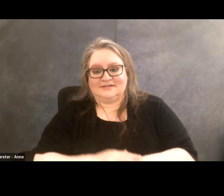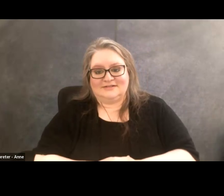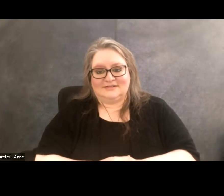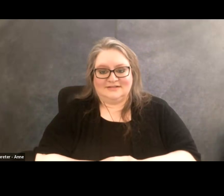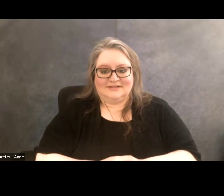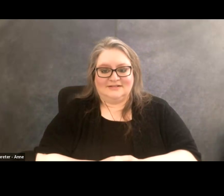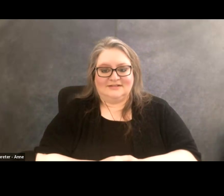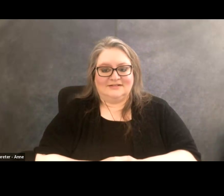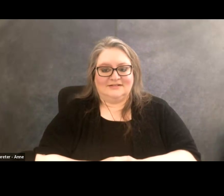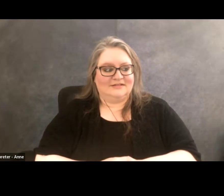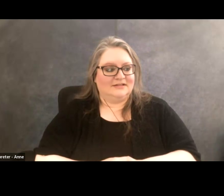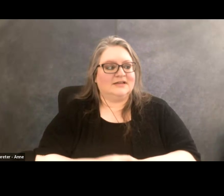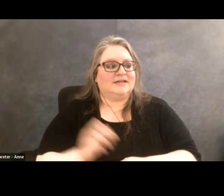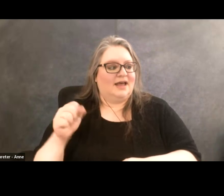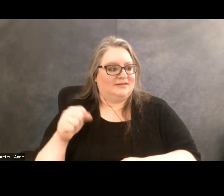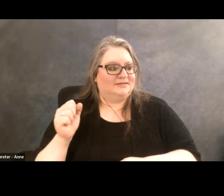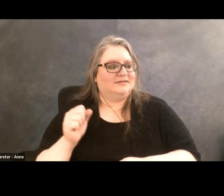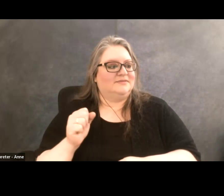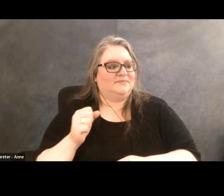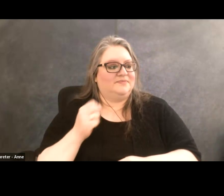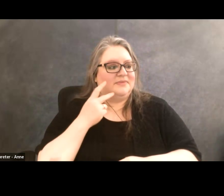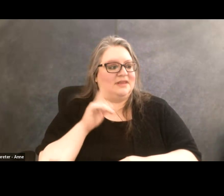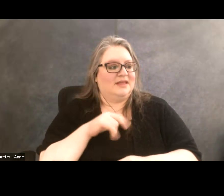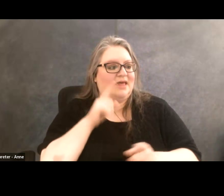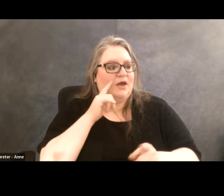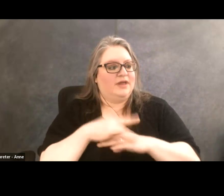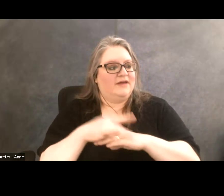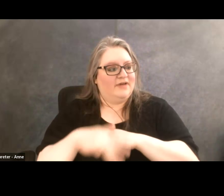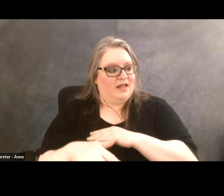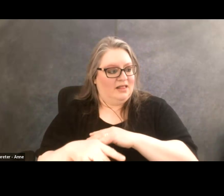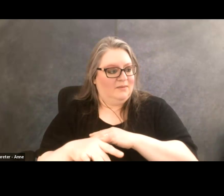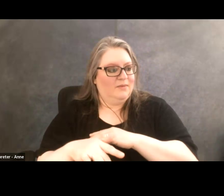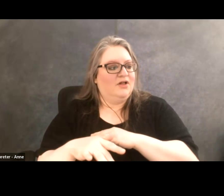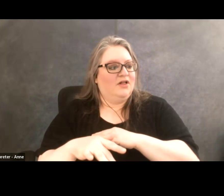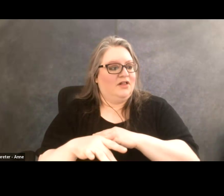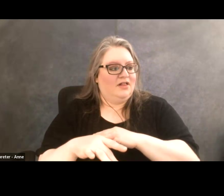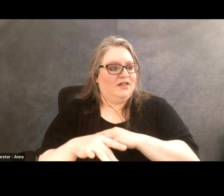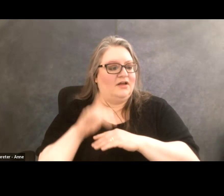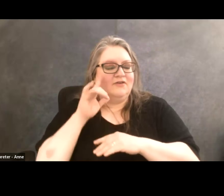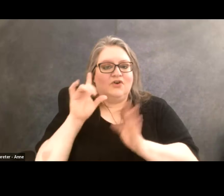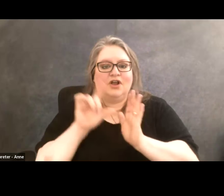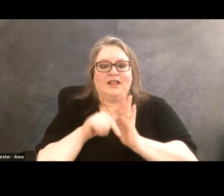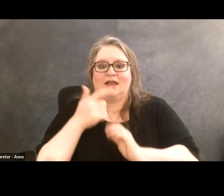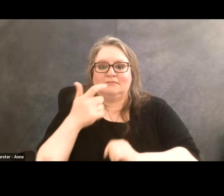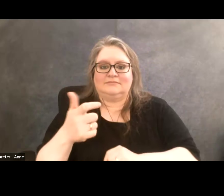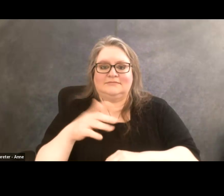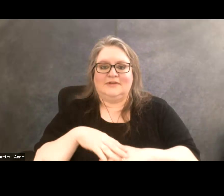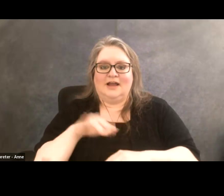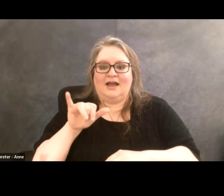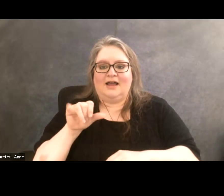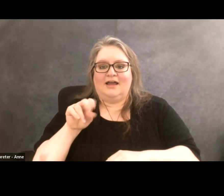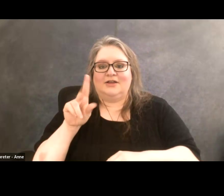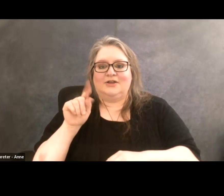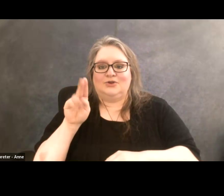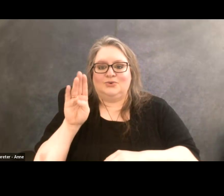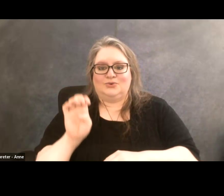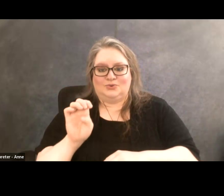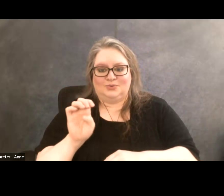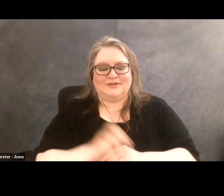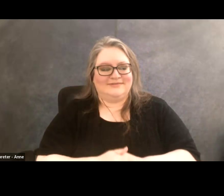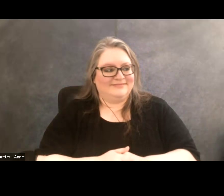in the chat. Yes, this will be available for later viewing on YouTube, or Arts Alliance YouTube.